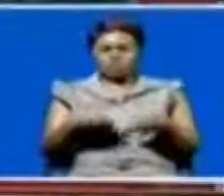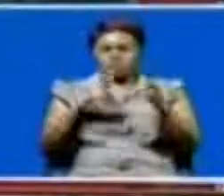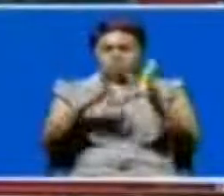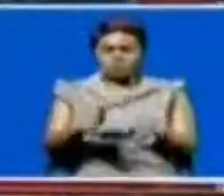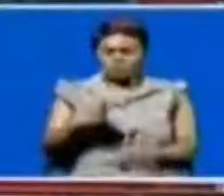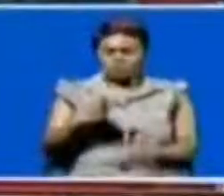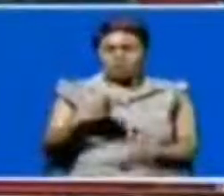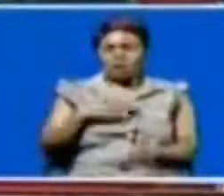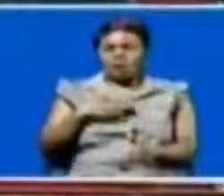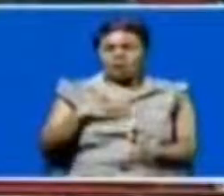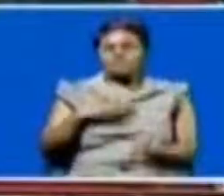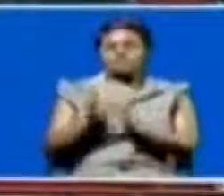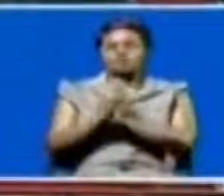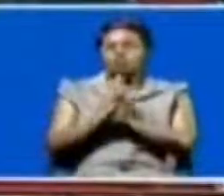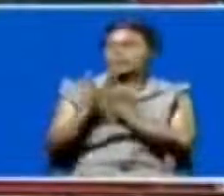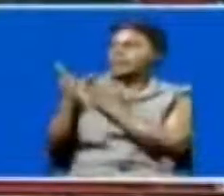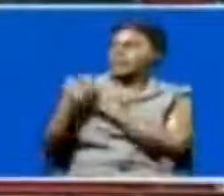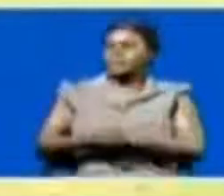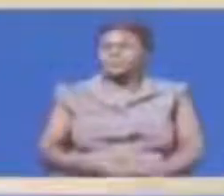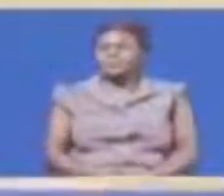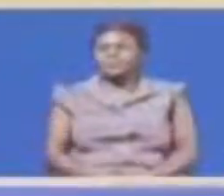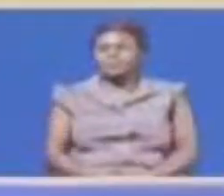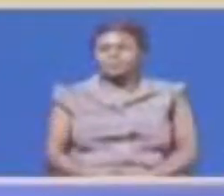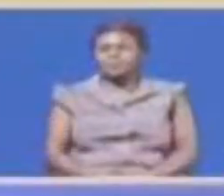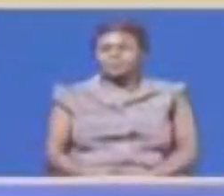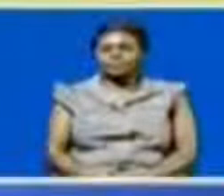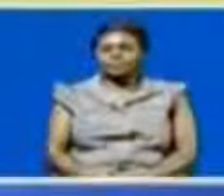Narok and brings us this story.